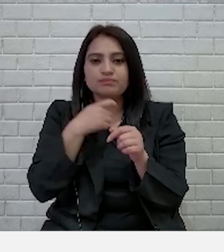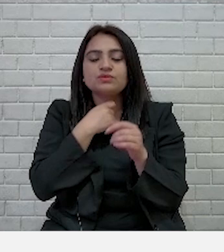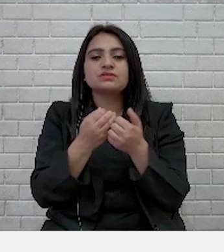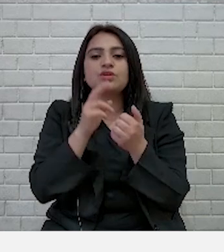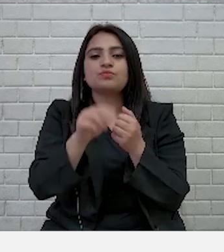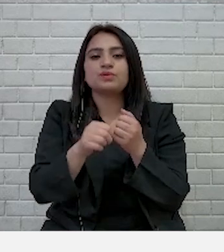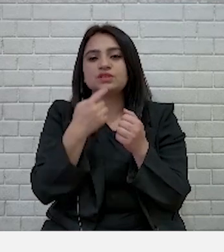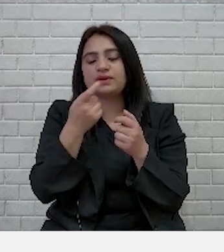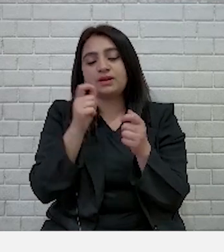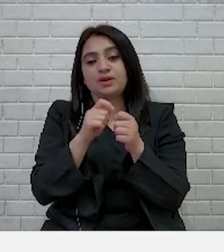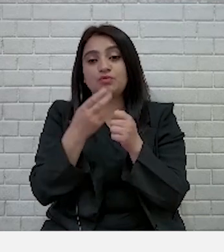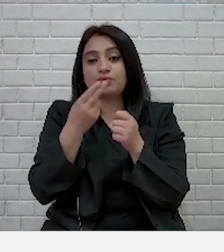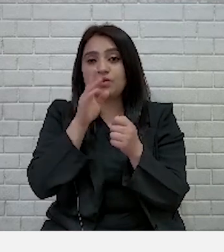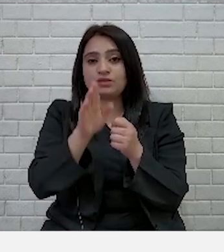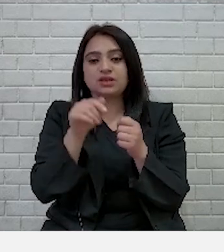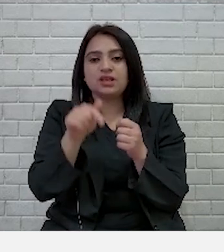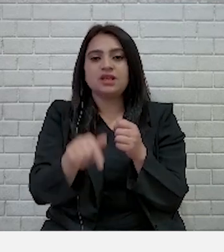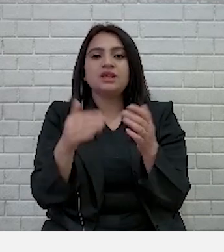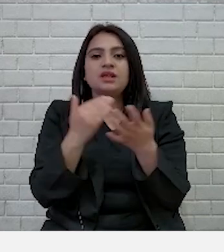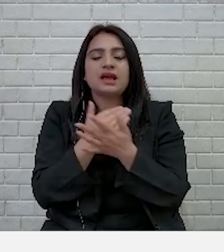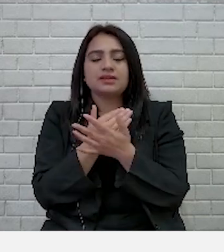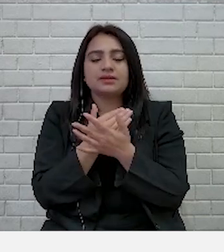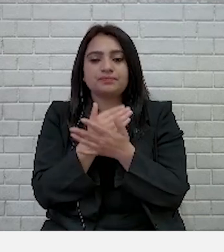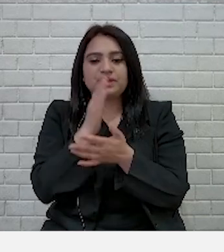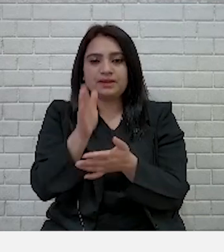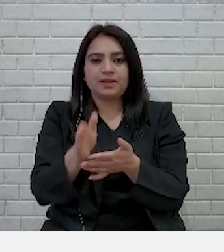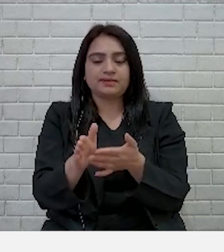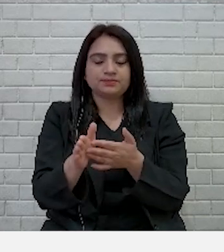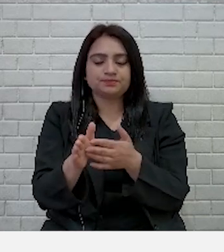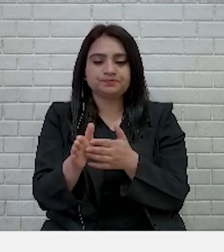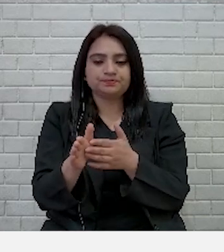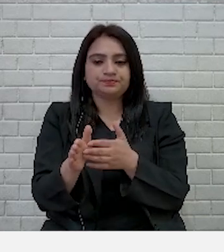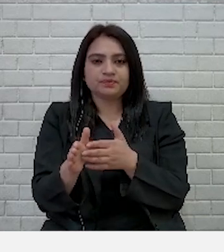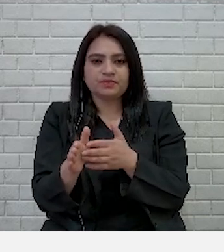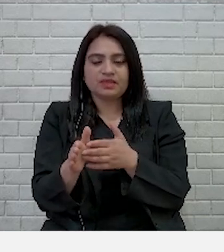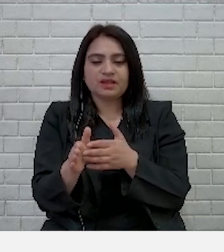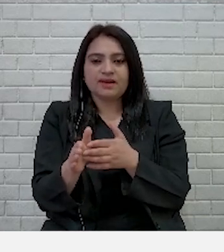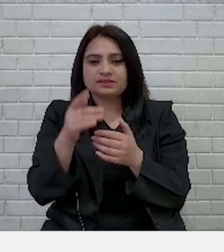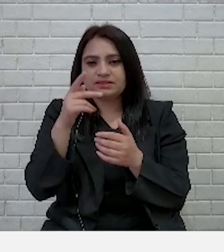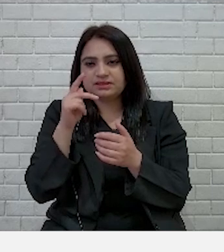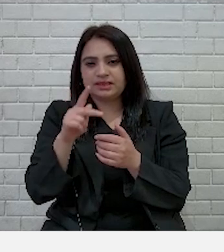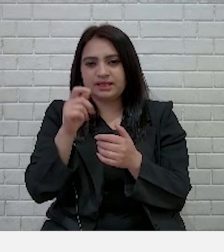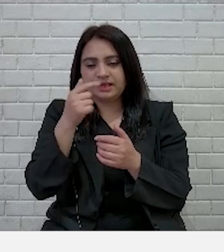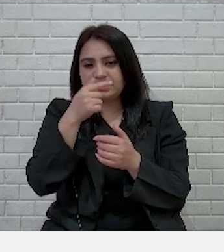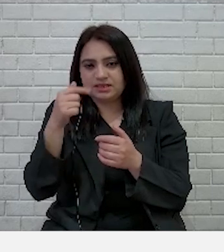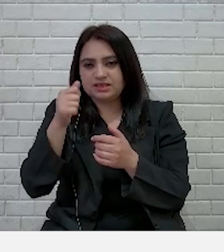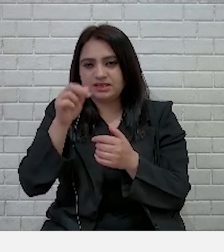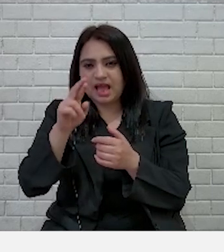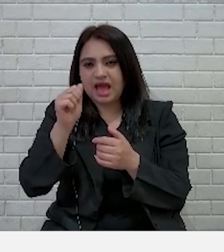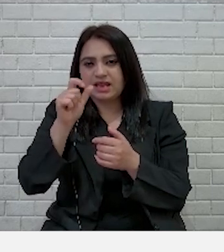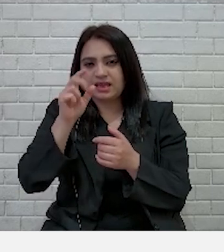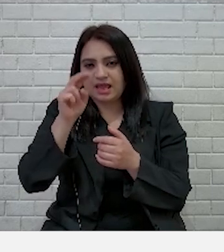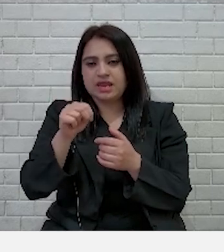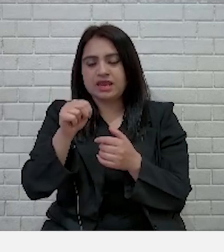program also helped me to execute the vision of Katran more effectively. And like I had